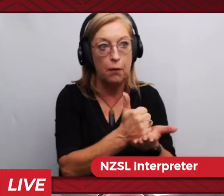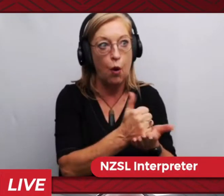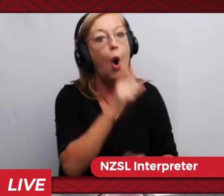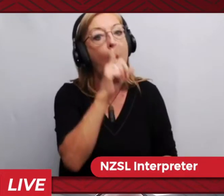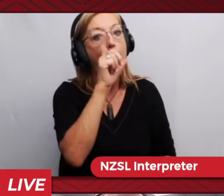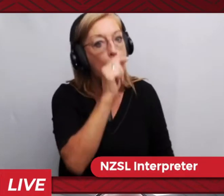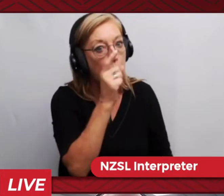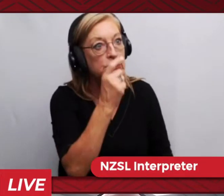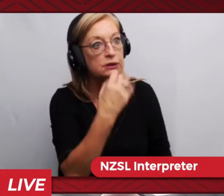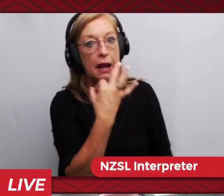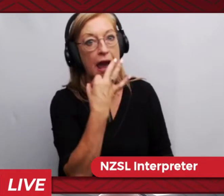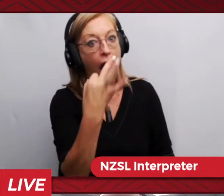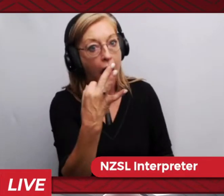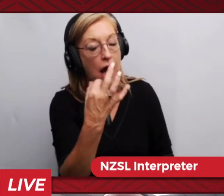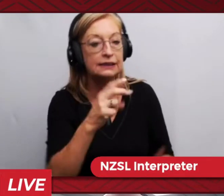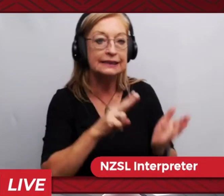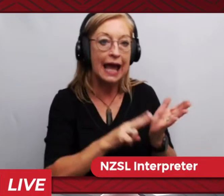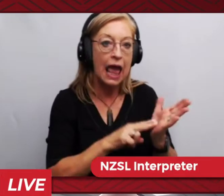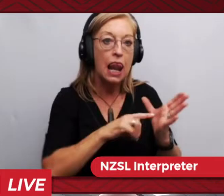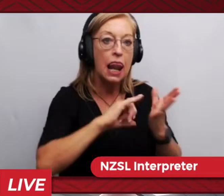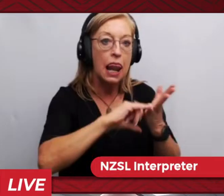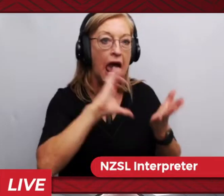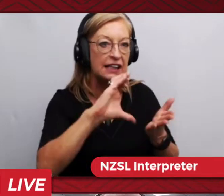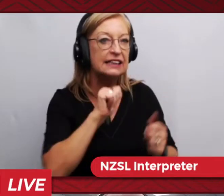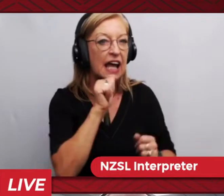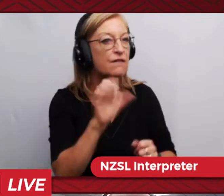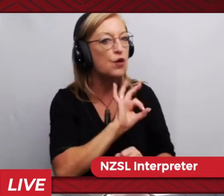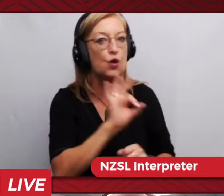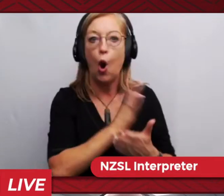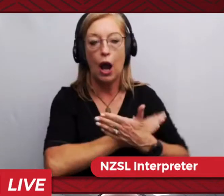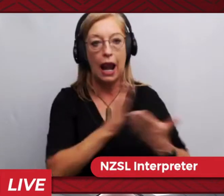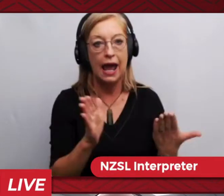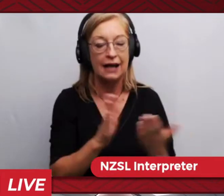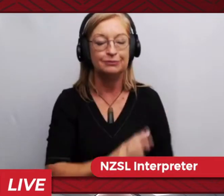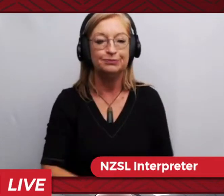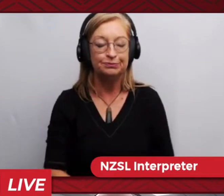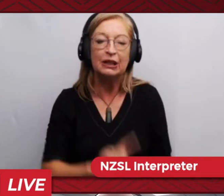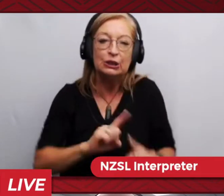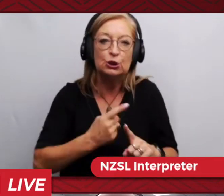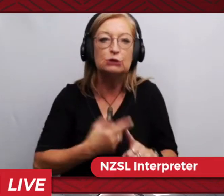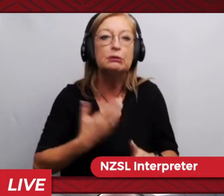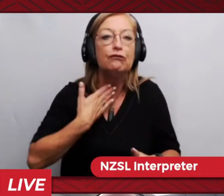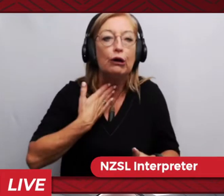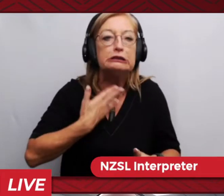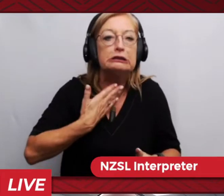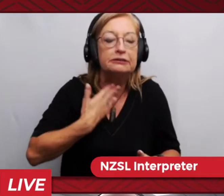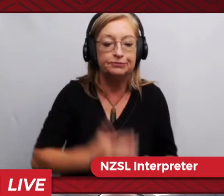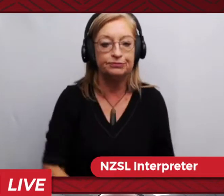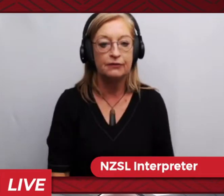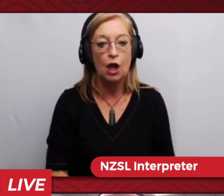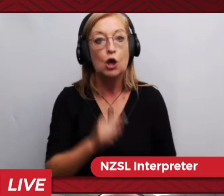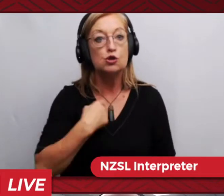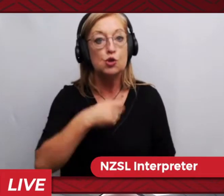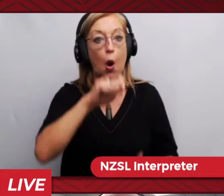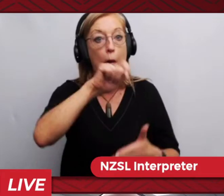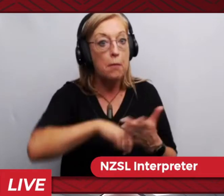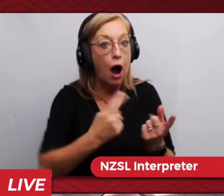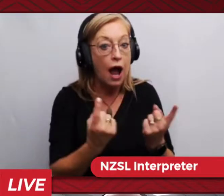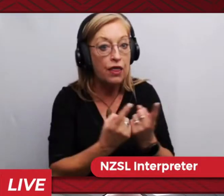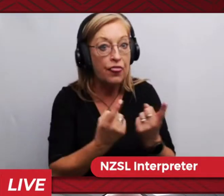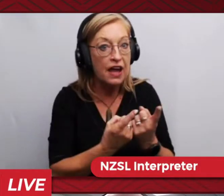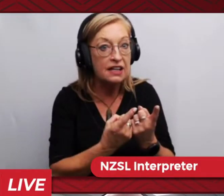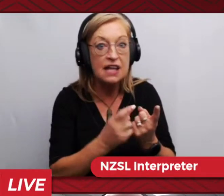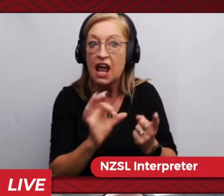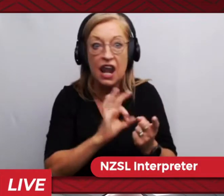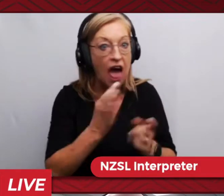where this is unclear. Excuse me, bit croaky. So making purchases without a pre-approval or not